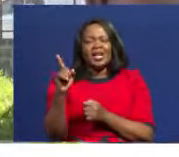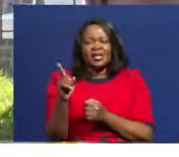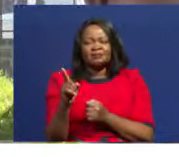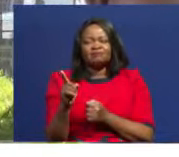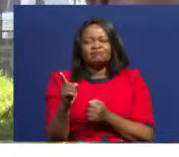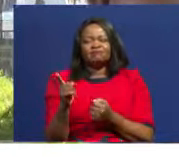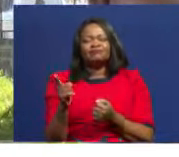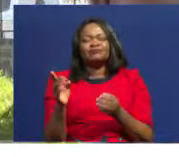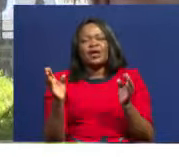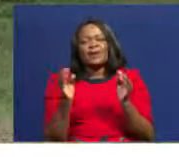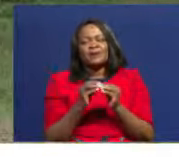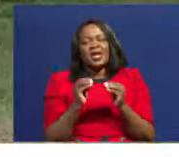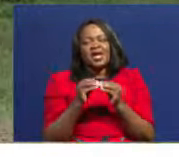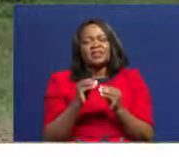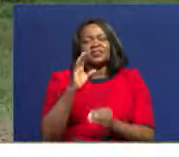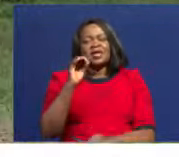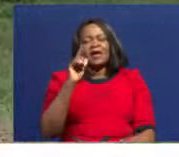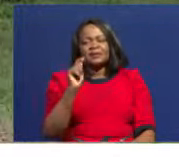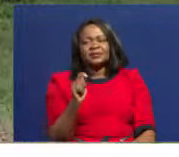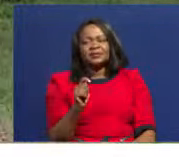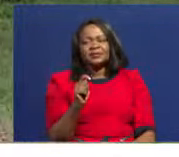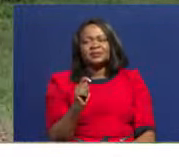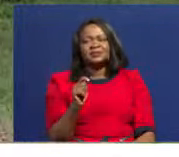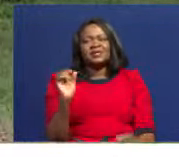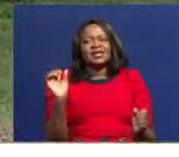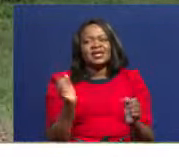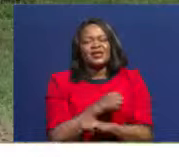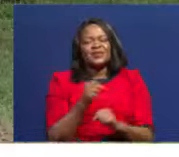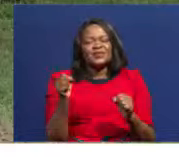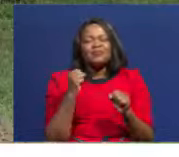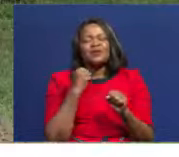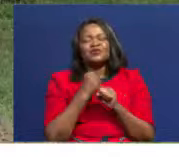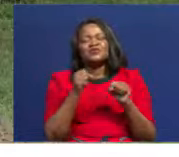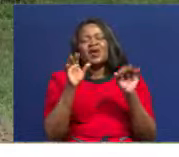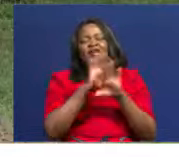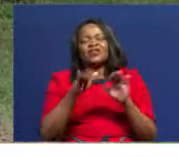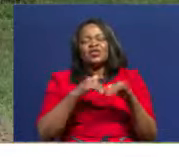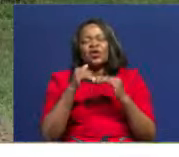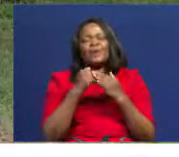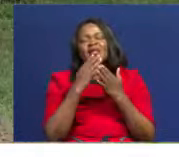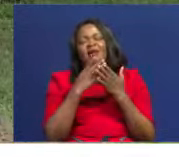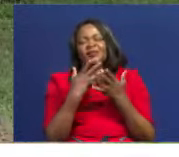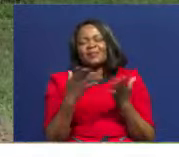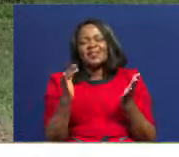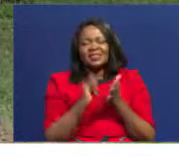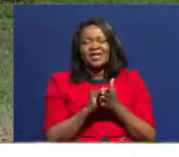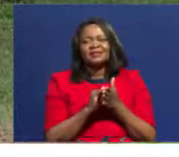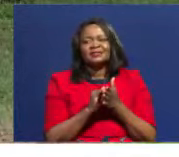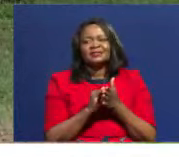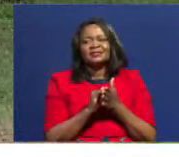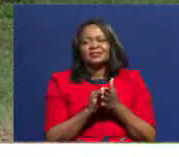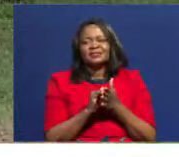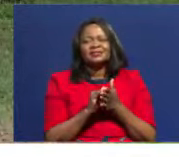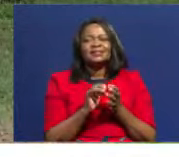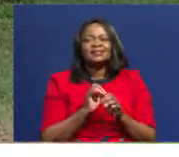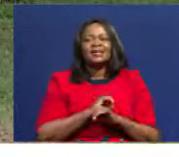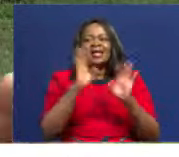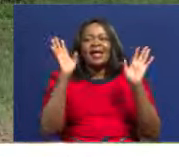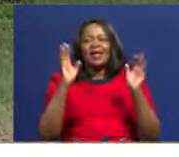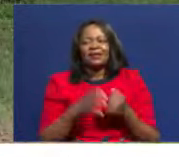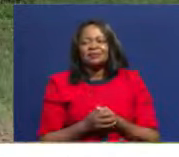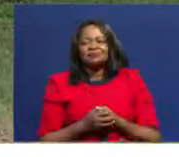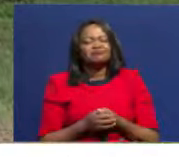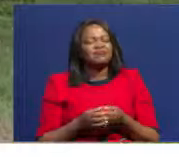Ameitisha kikao na mawaziri. Ingawa hata tatua yote, lakini kuna mambo mengine ambaye ni peupe,